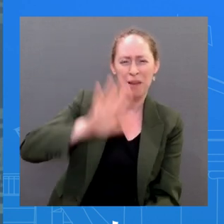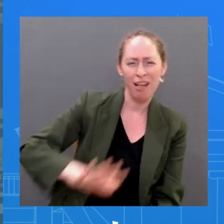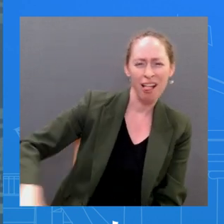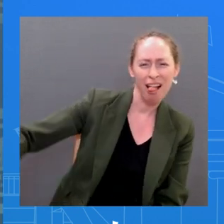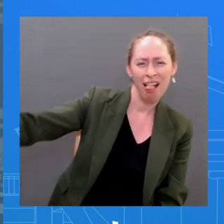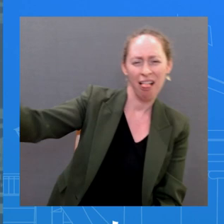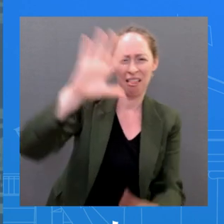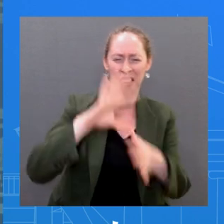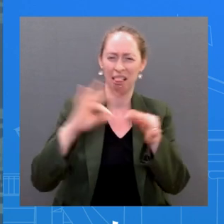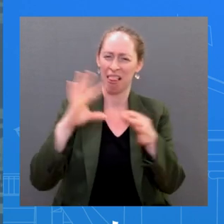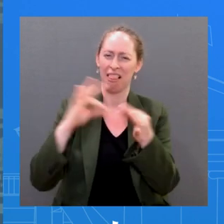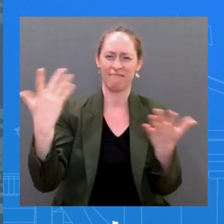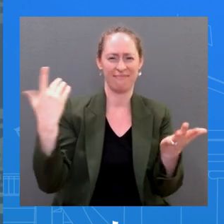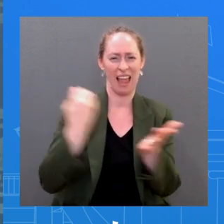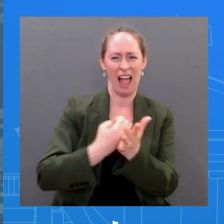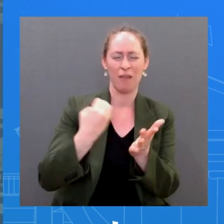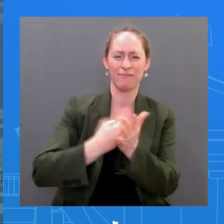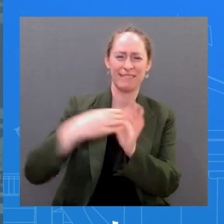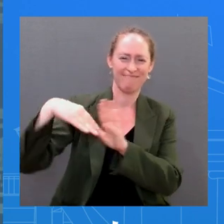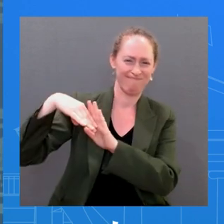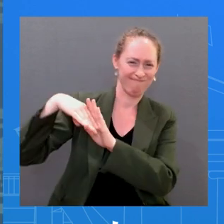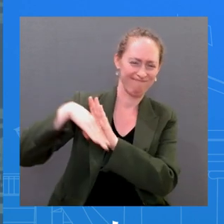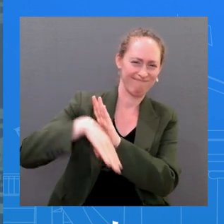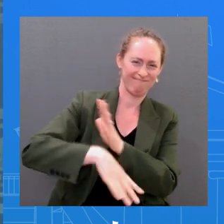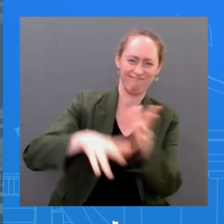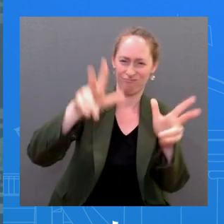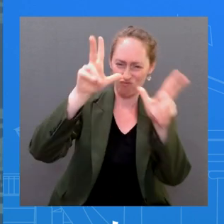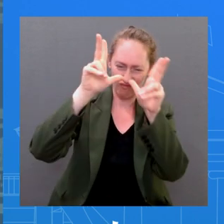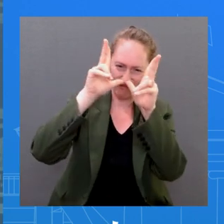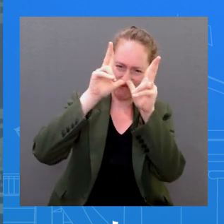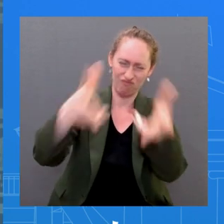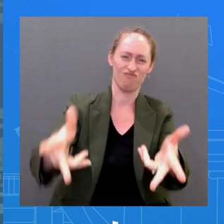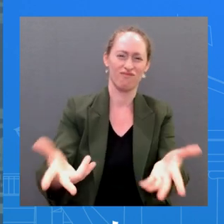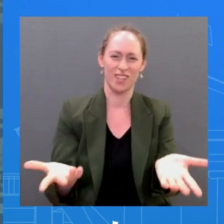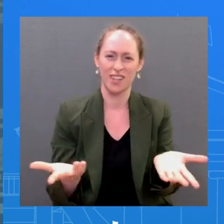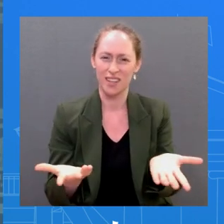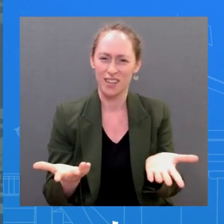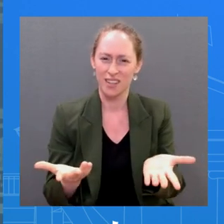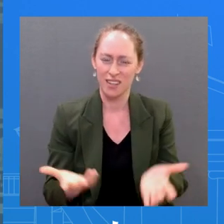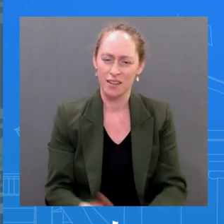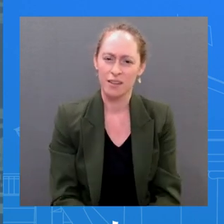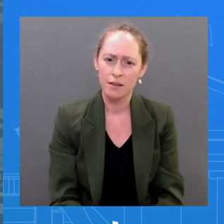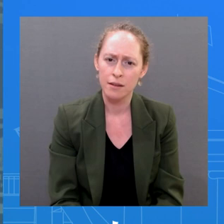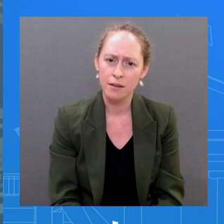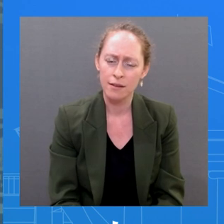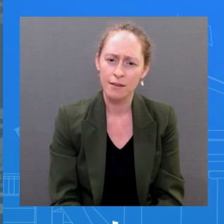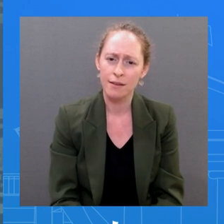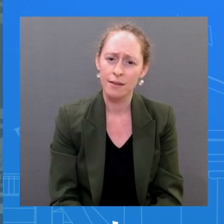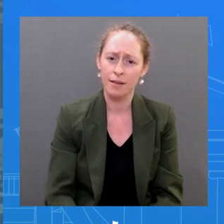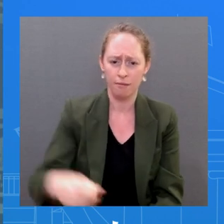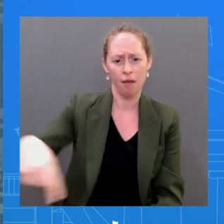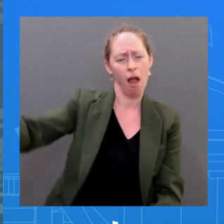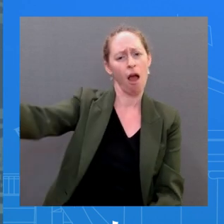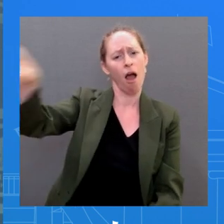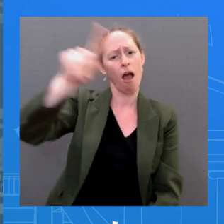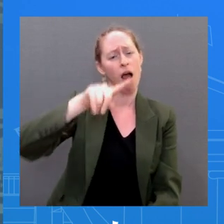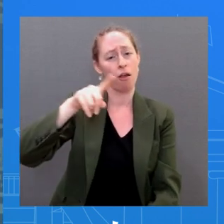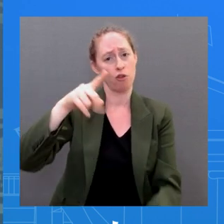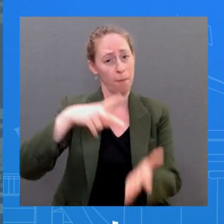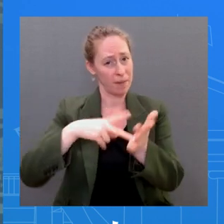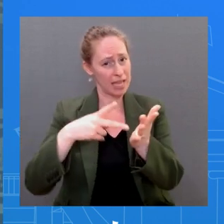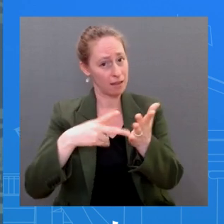so good? So when it comes to consumer confidence, is what you're talking about there, we know that can reflect concern and